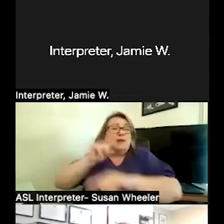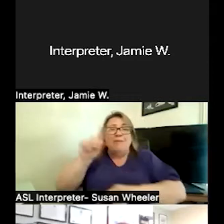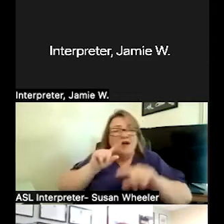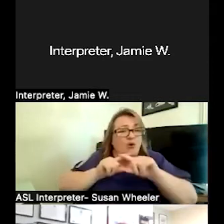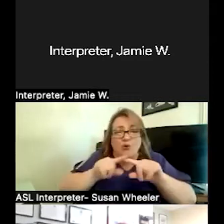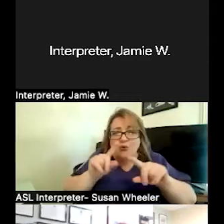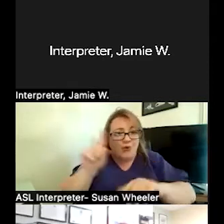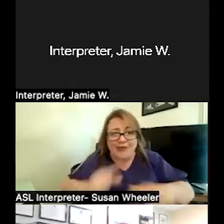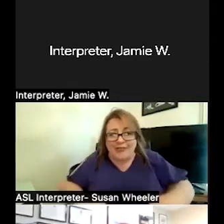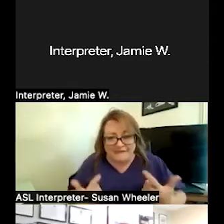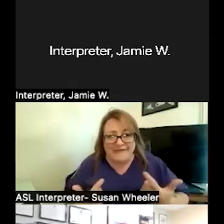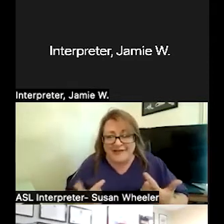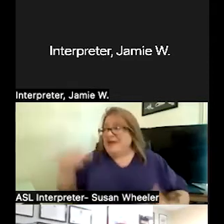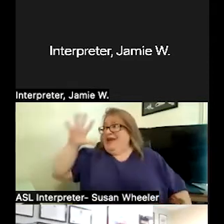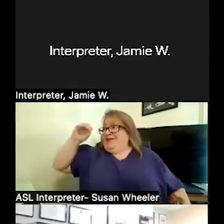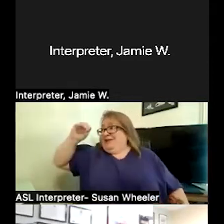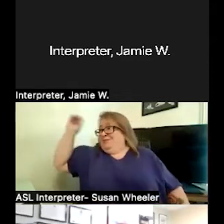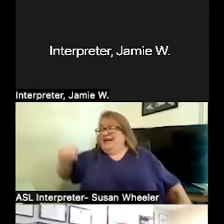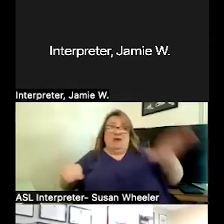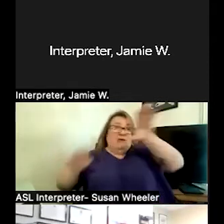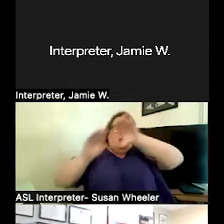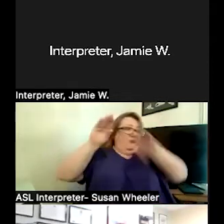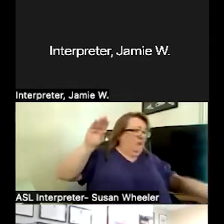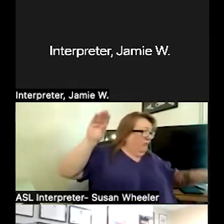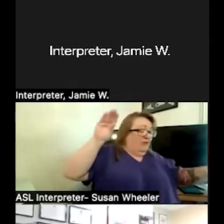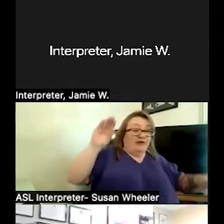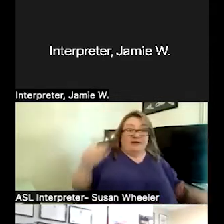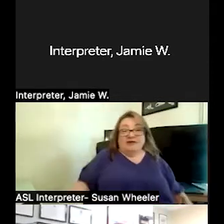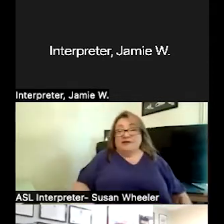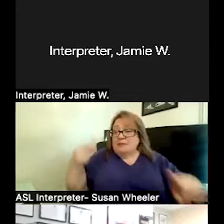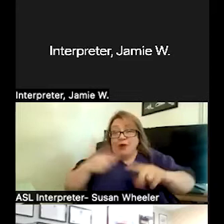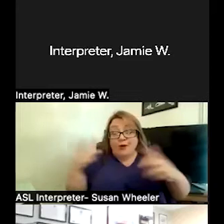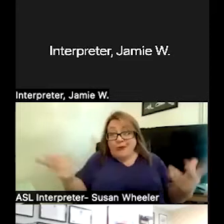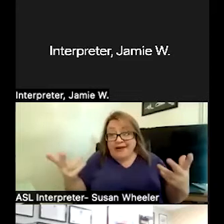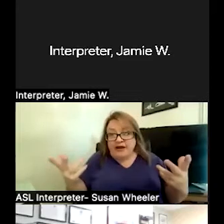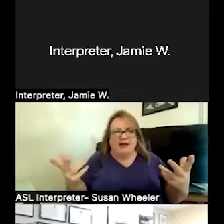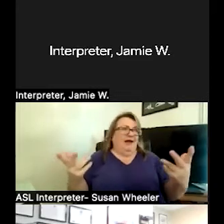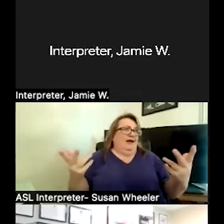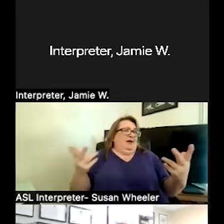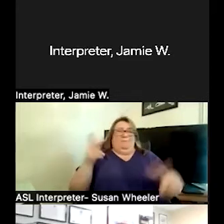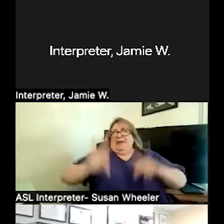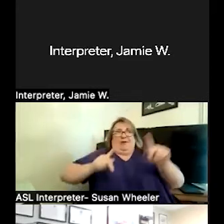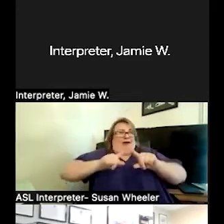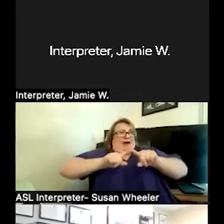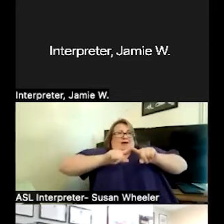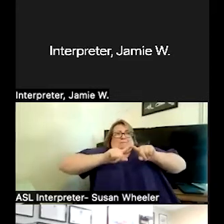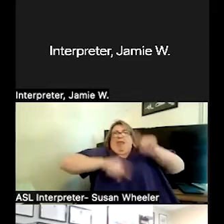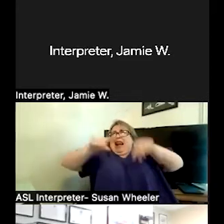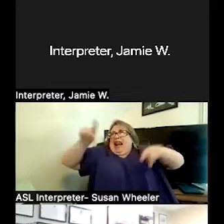So it tells you that there's an incredibly extensive and diverse community out there who have some type of limitations